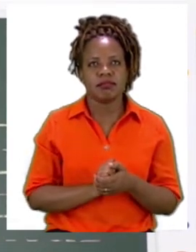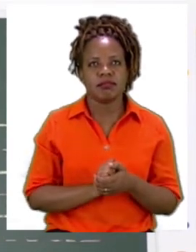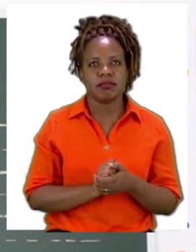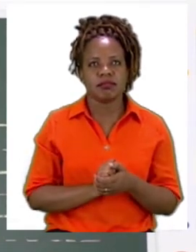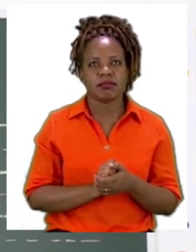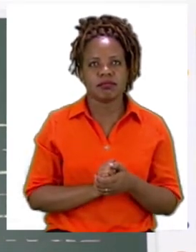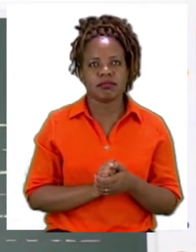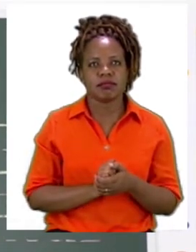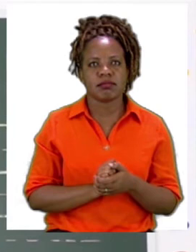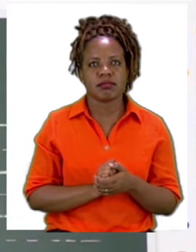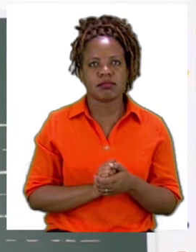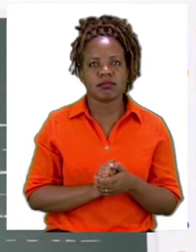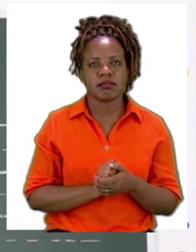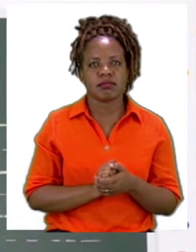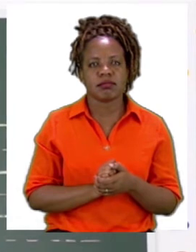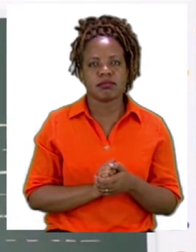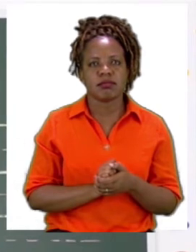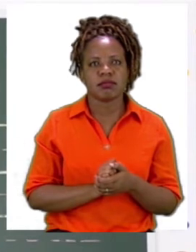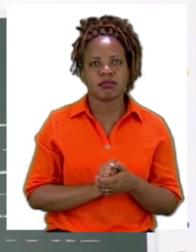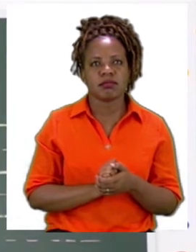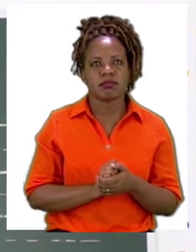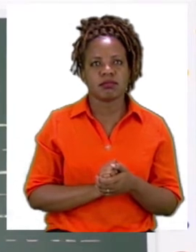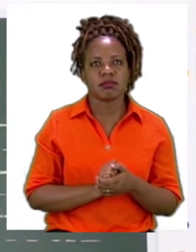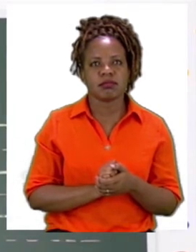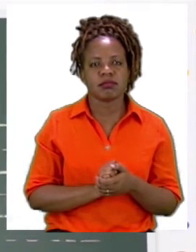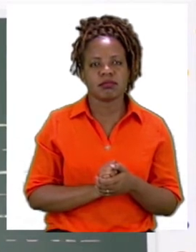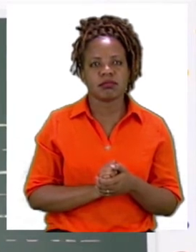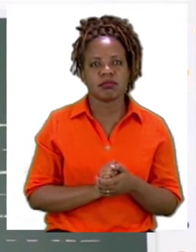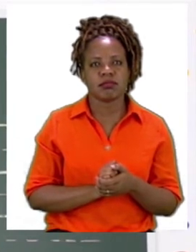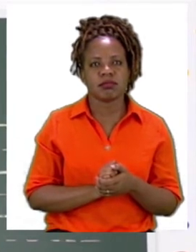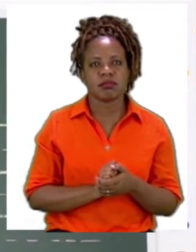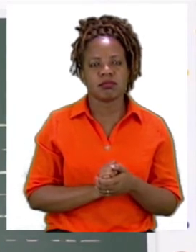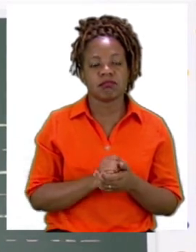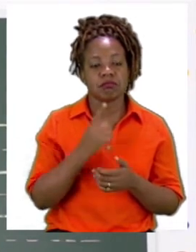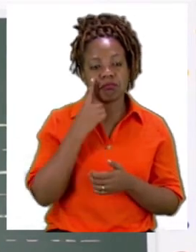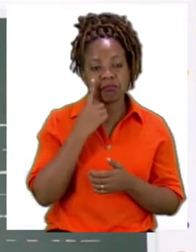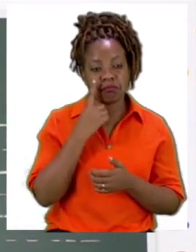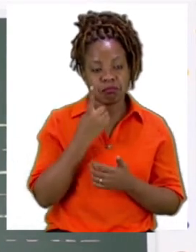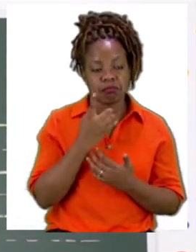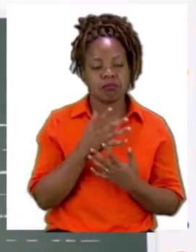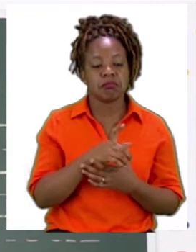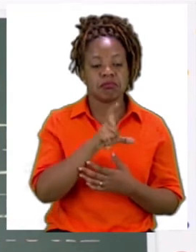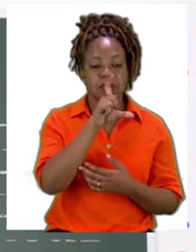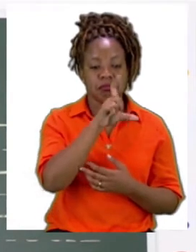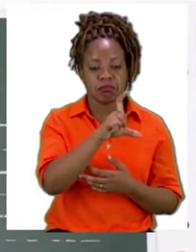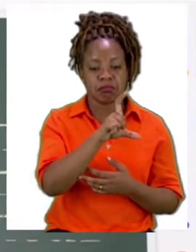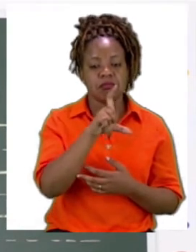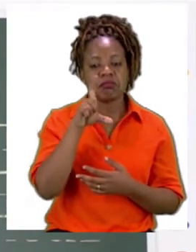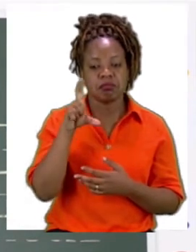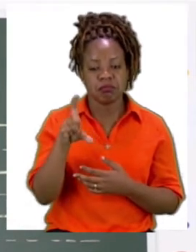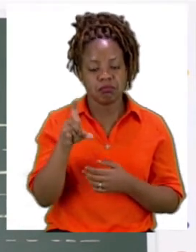word or the name Mel. Now that we have identified where our capital letters go, let